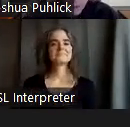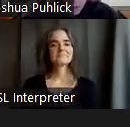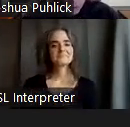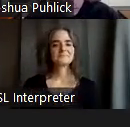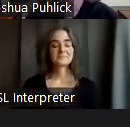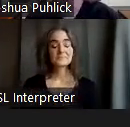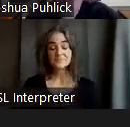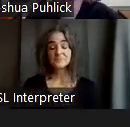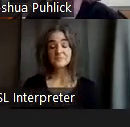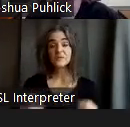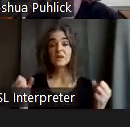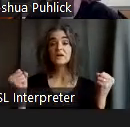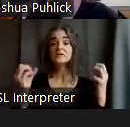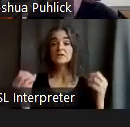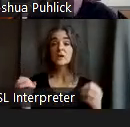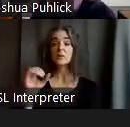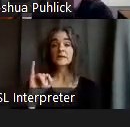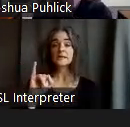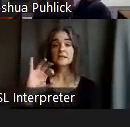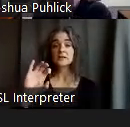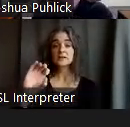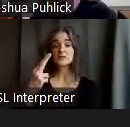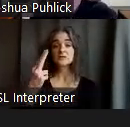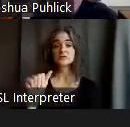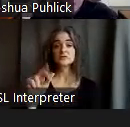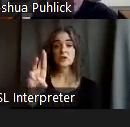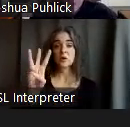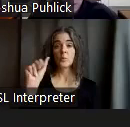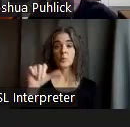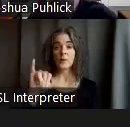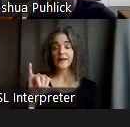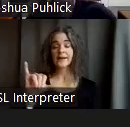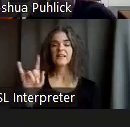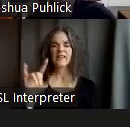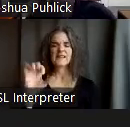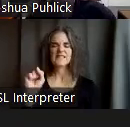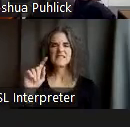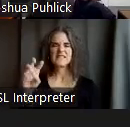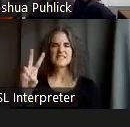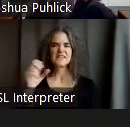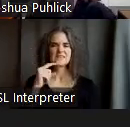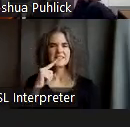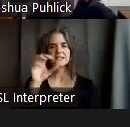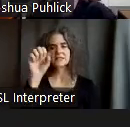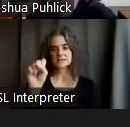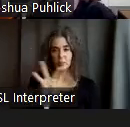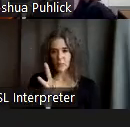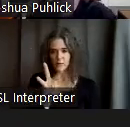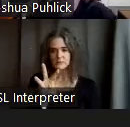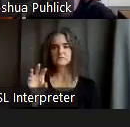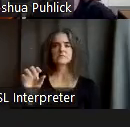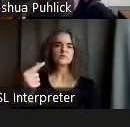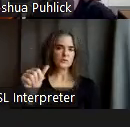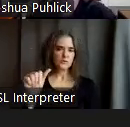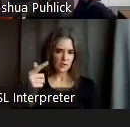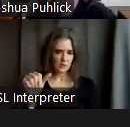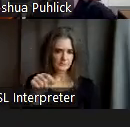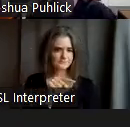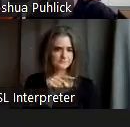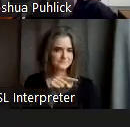All right, so Ichauway, it's located, as Stephen said, in Southwest Georgia, and